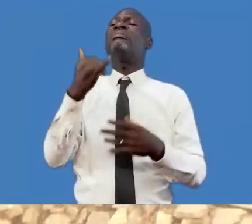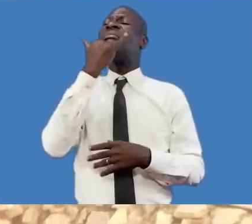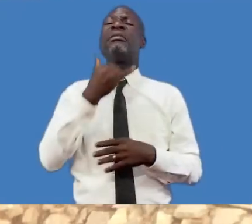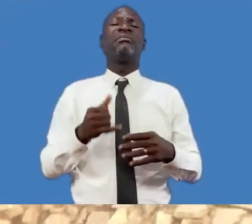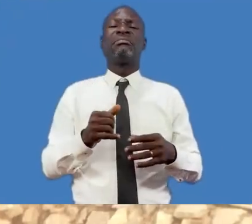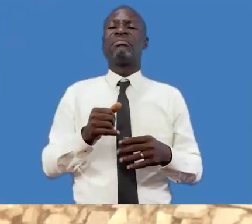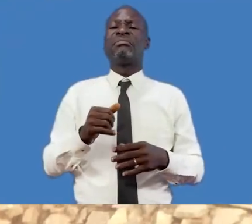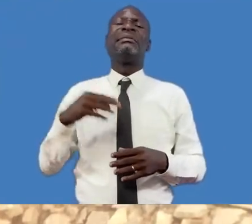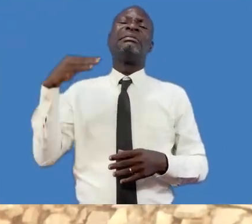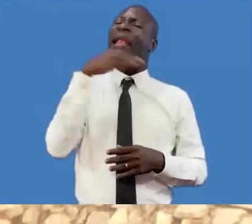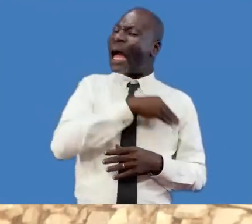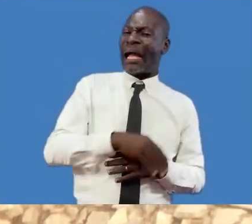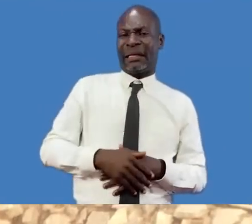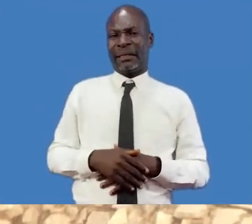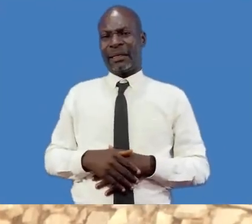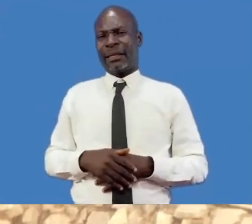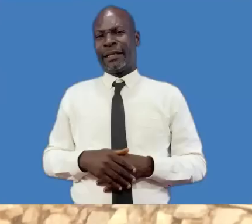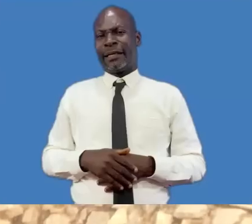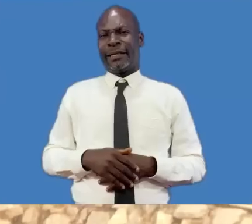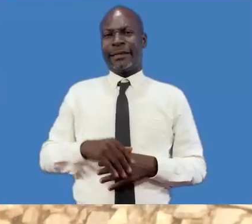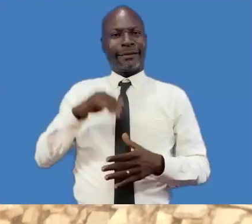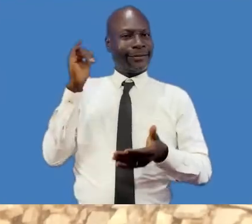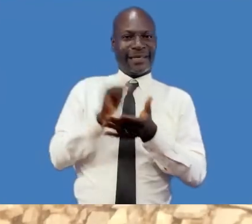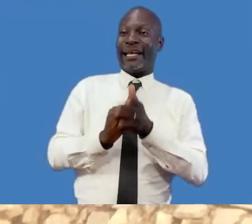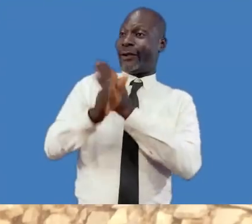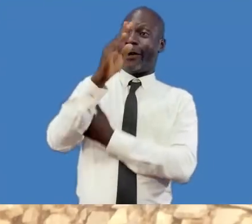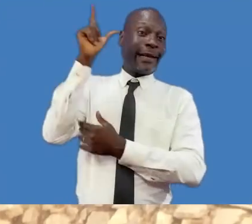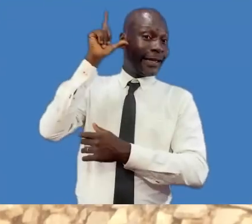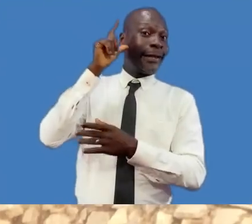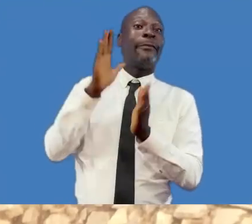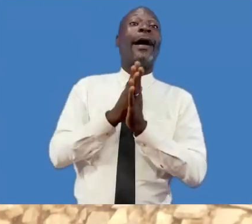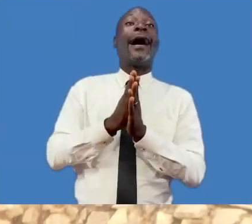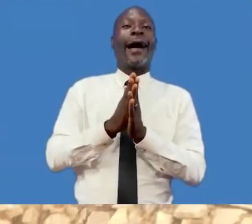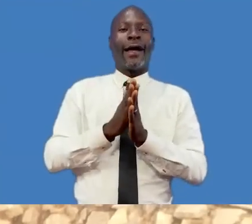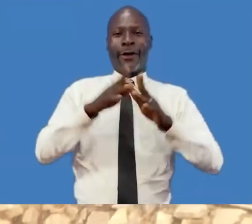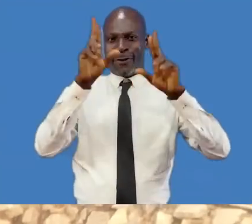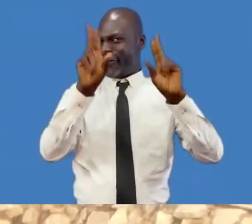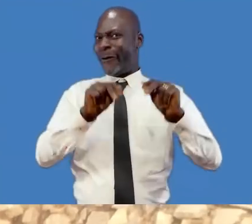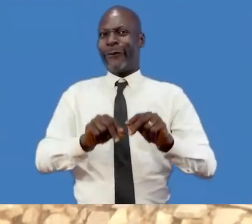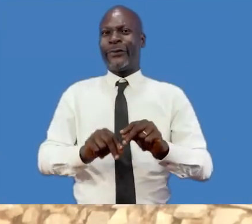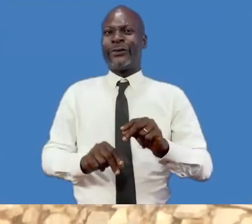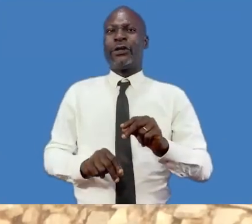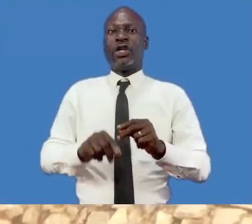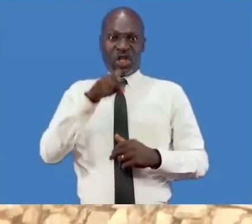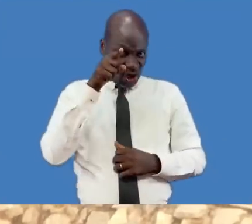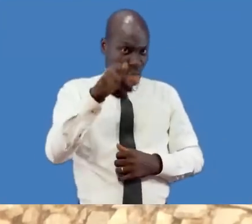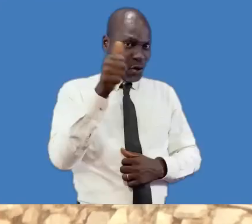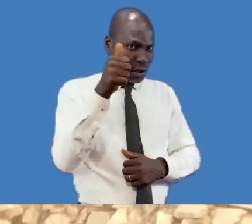for no elbo. Ah, and until you know, young people, it's in the Bible. I just had a tear. When you bet me about one cast out who